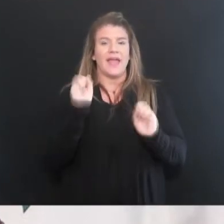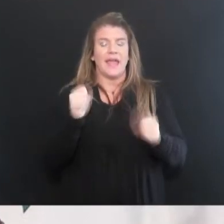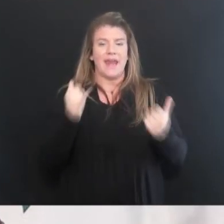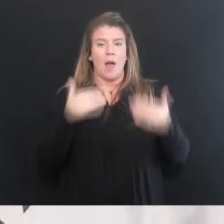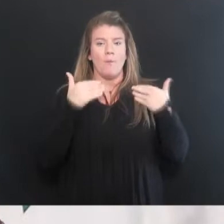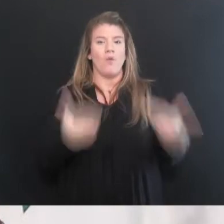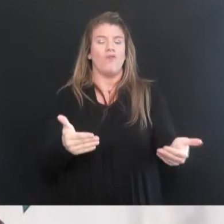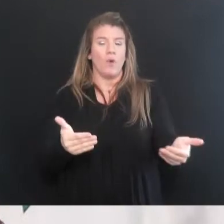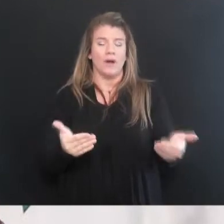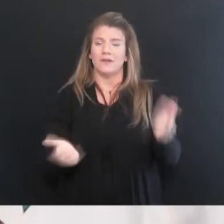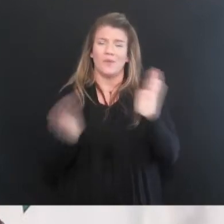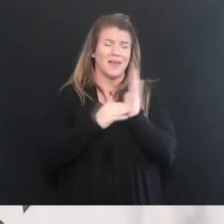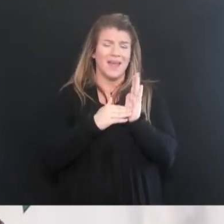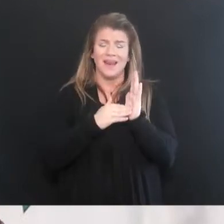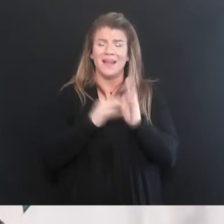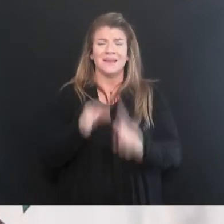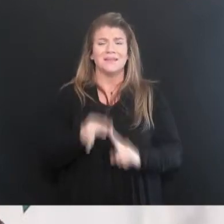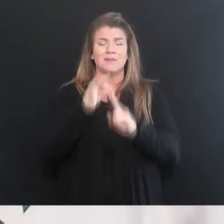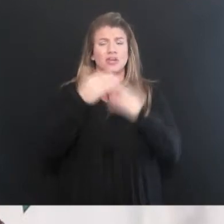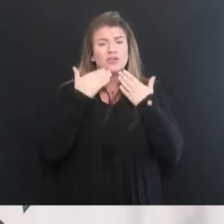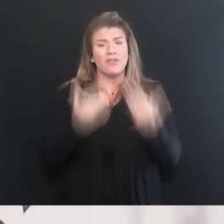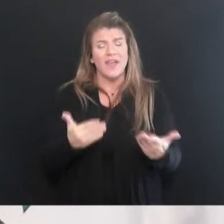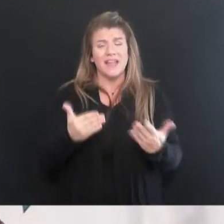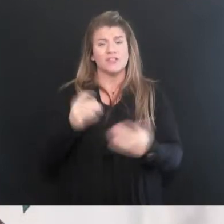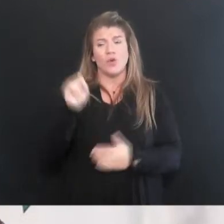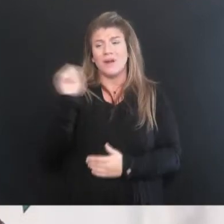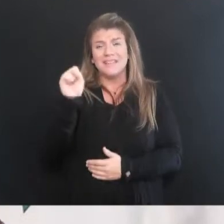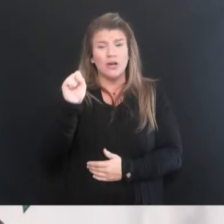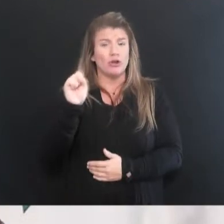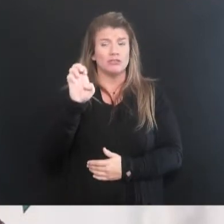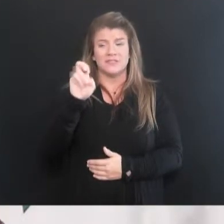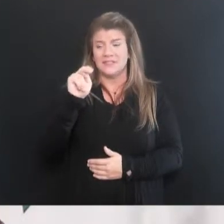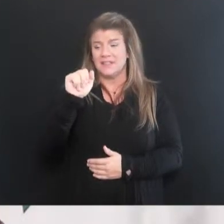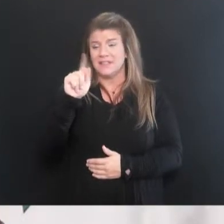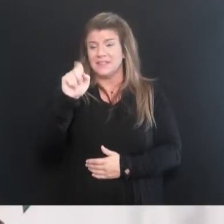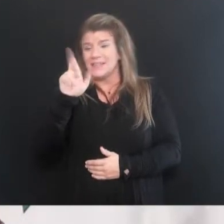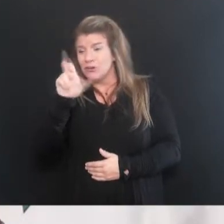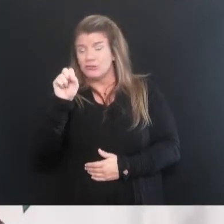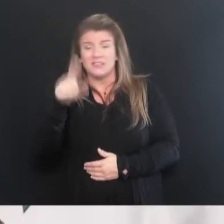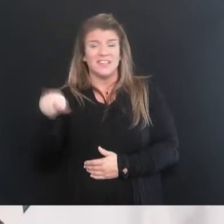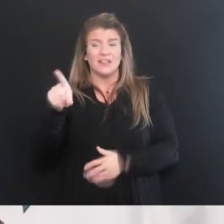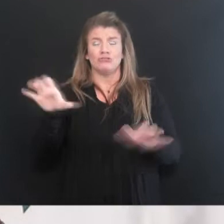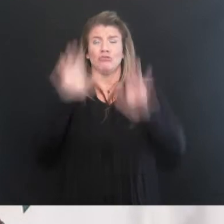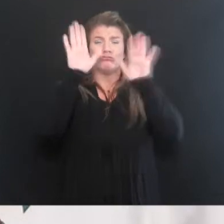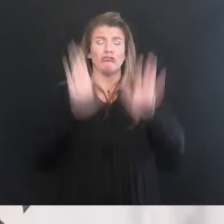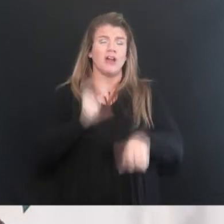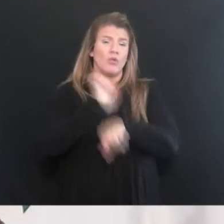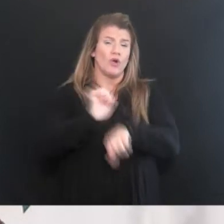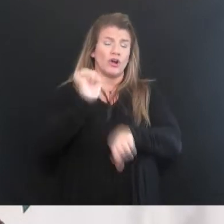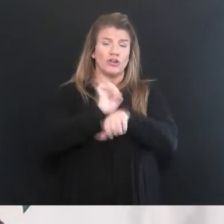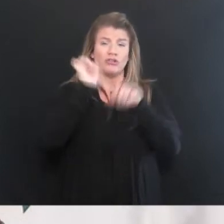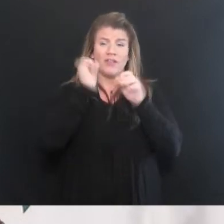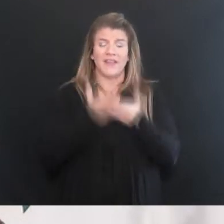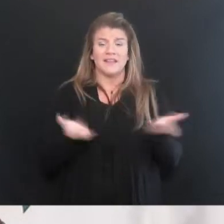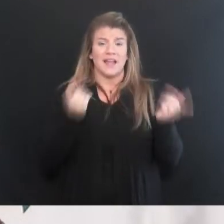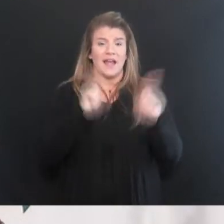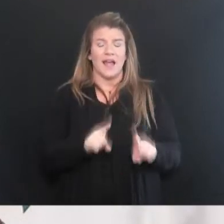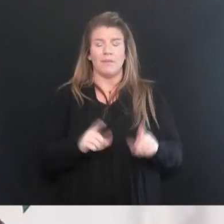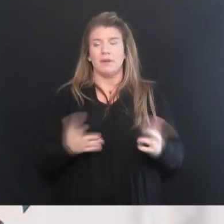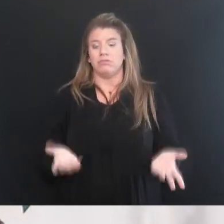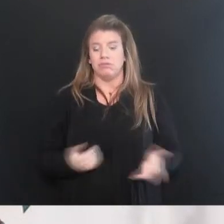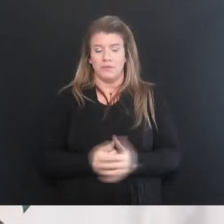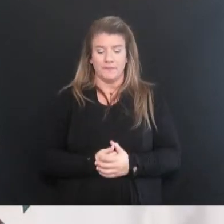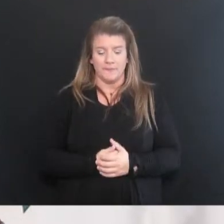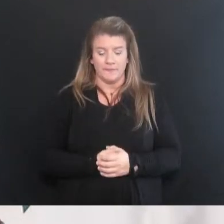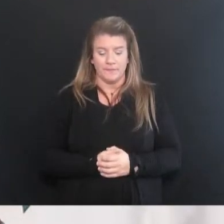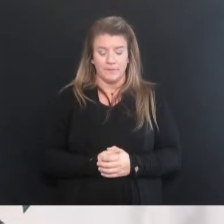forward. So again, special thanks to our senators and everything. It's good work, great stuff that's happening. oh my gosh, here, I'm